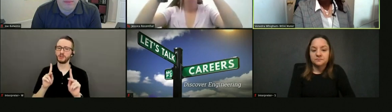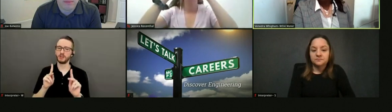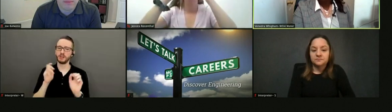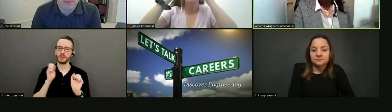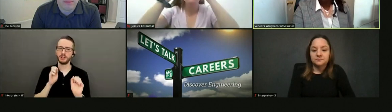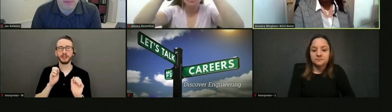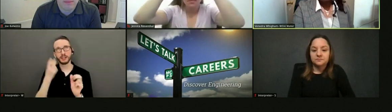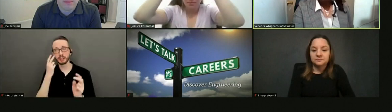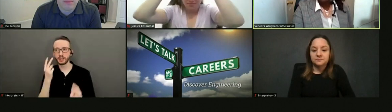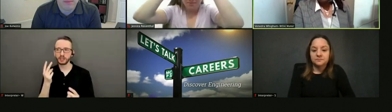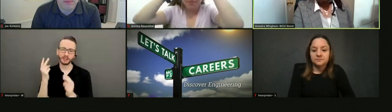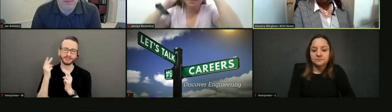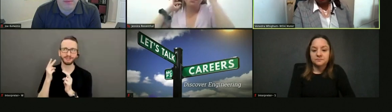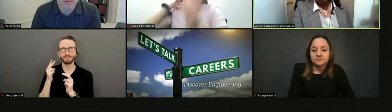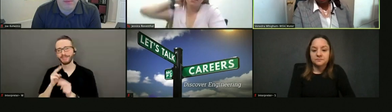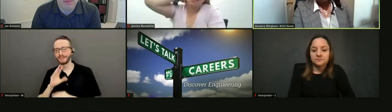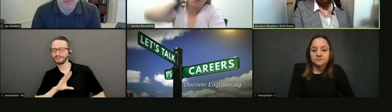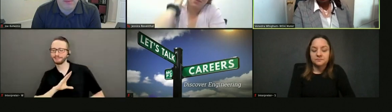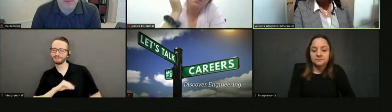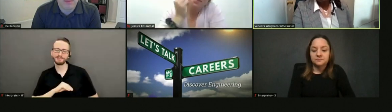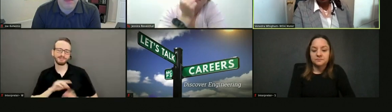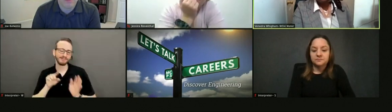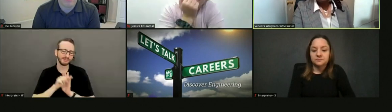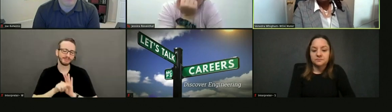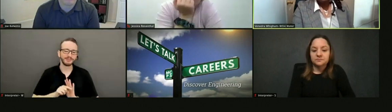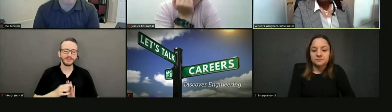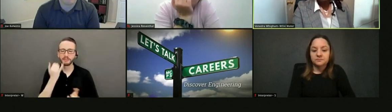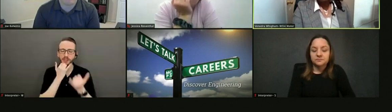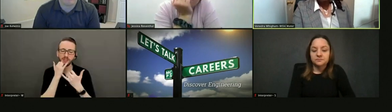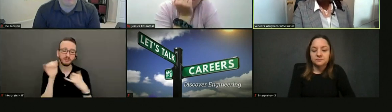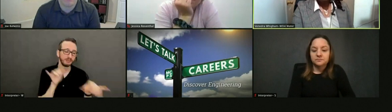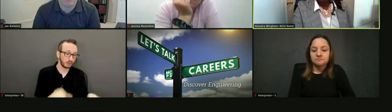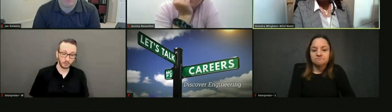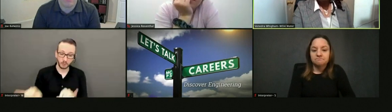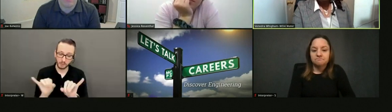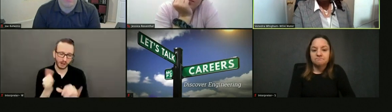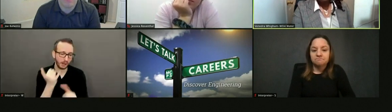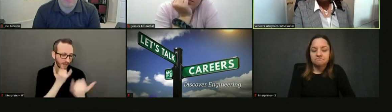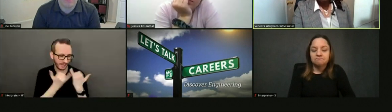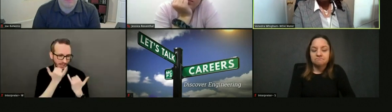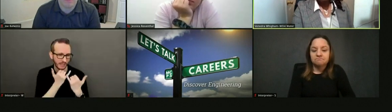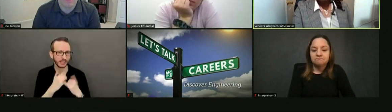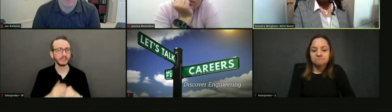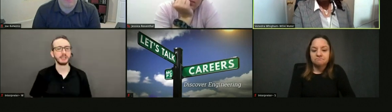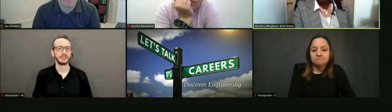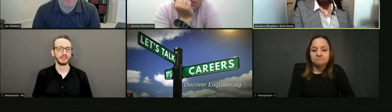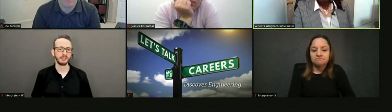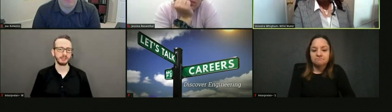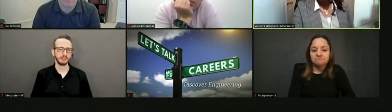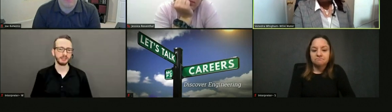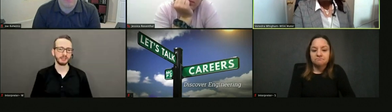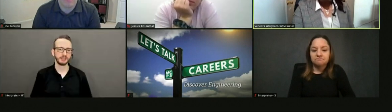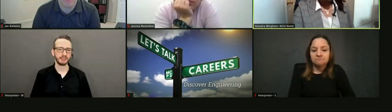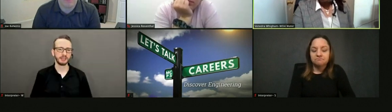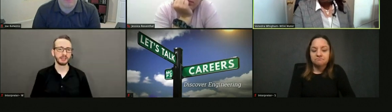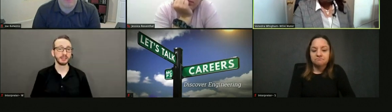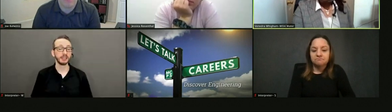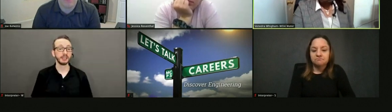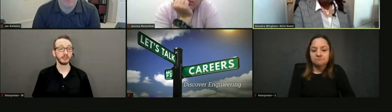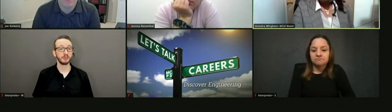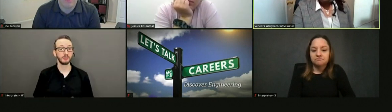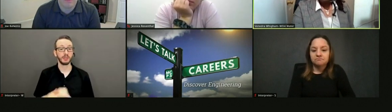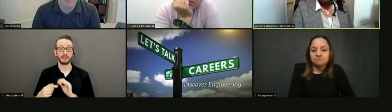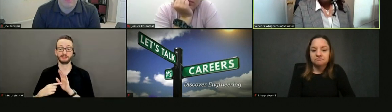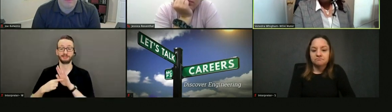oh man, you know, get down on yourself because you made a mistake. Everybody makes mistakes. But when you're in a high